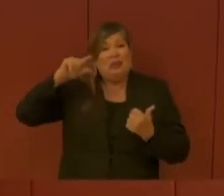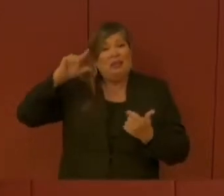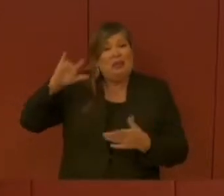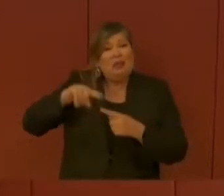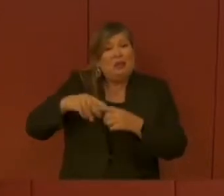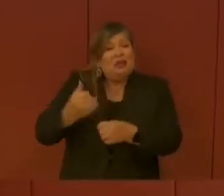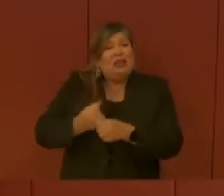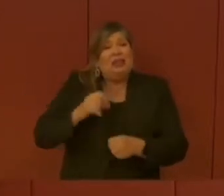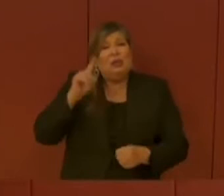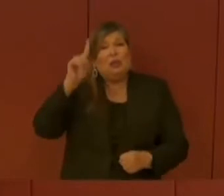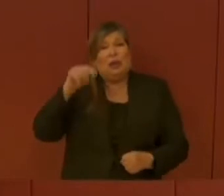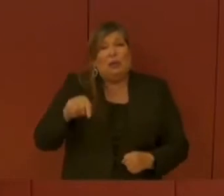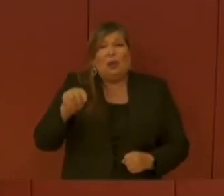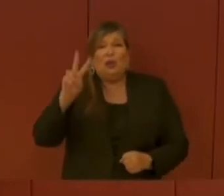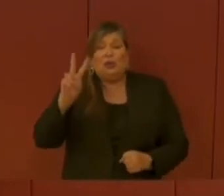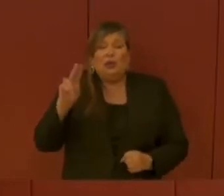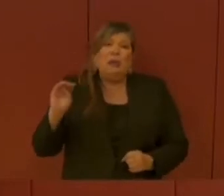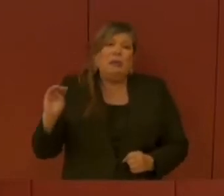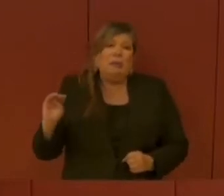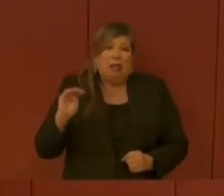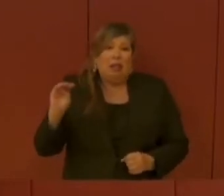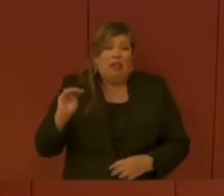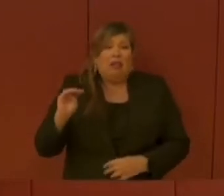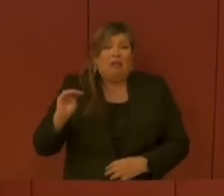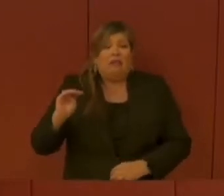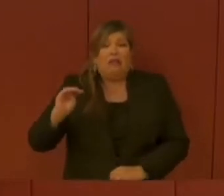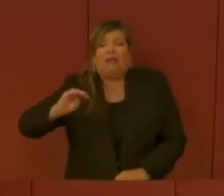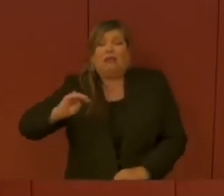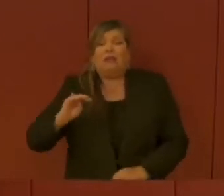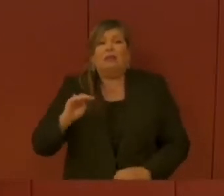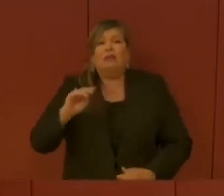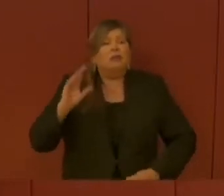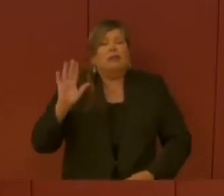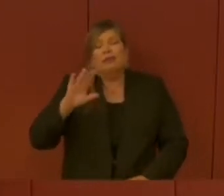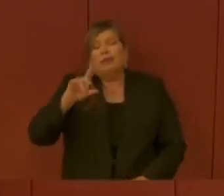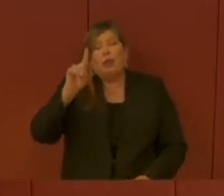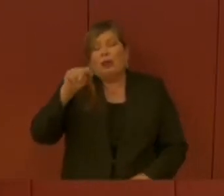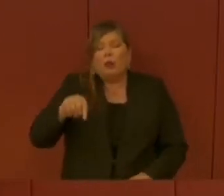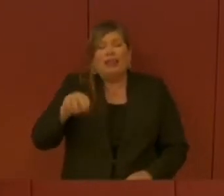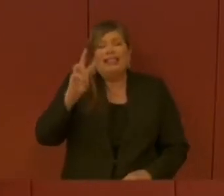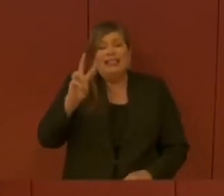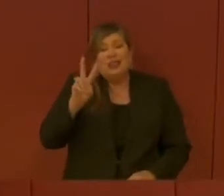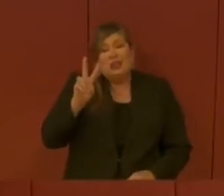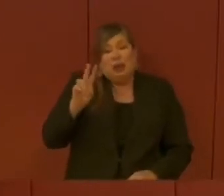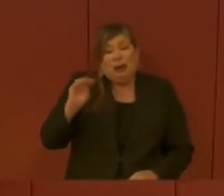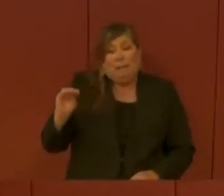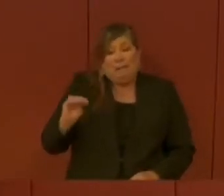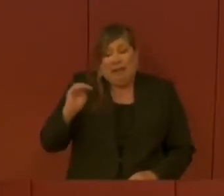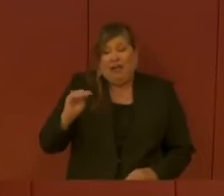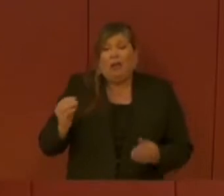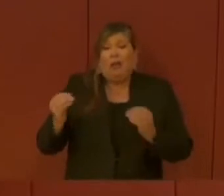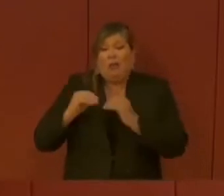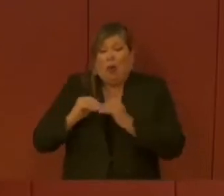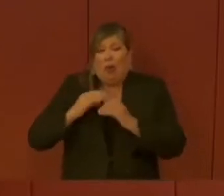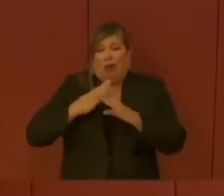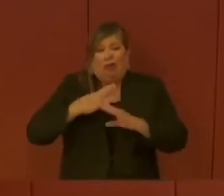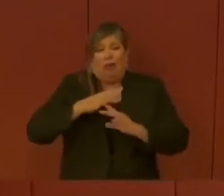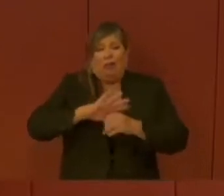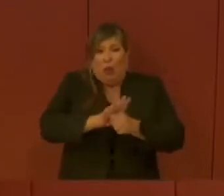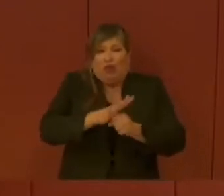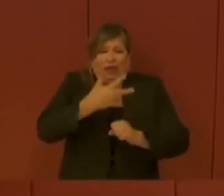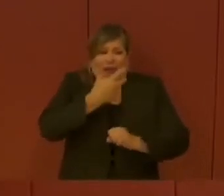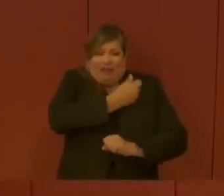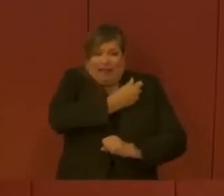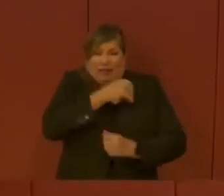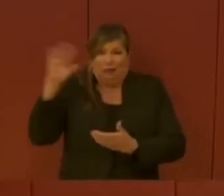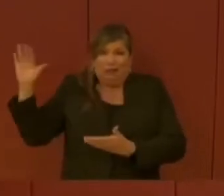lower than we had anticipated, but the ability to order 1.62 million doses of vaccine, we're going to be doing